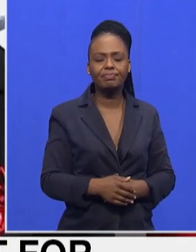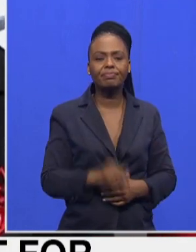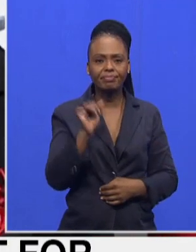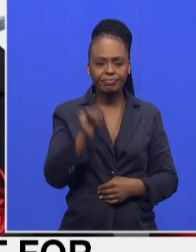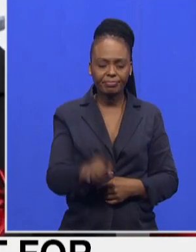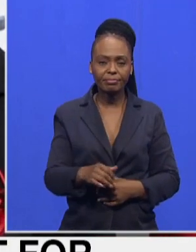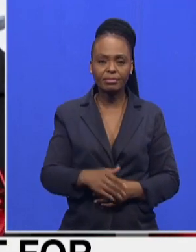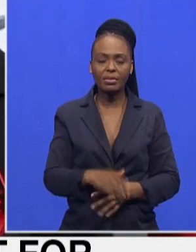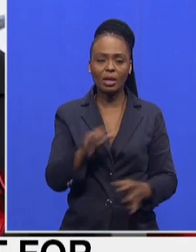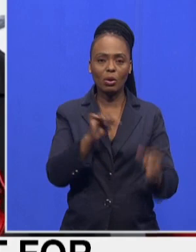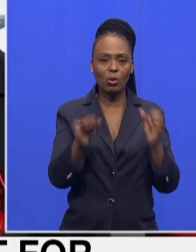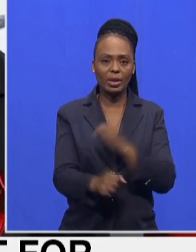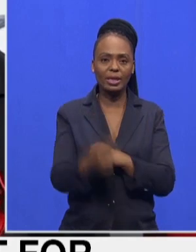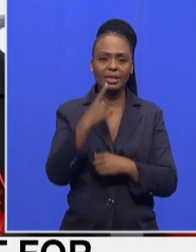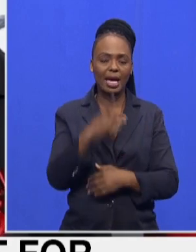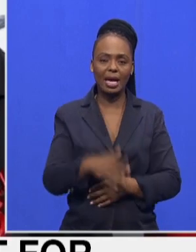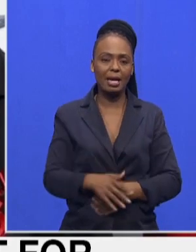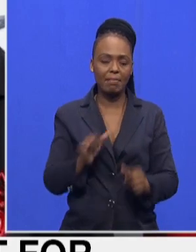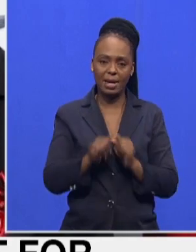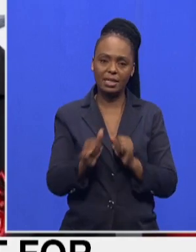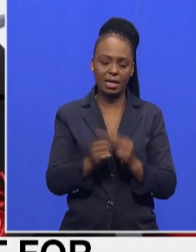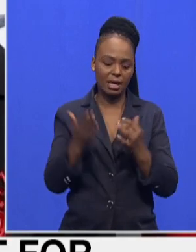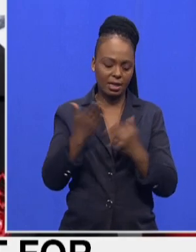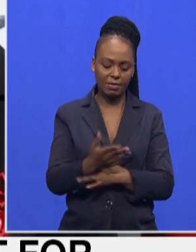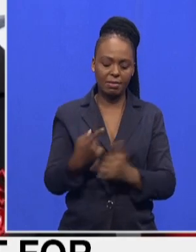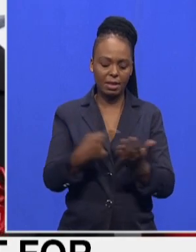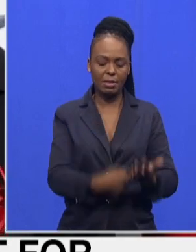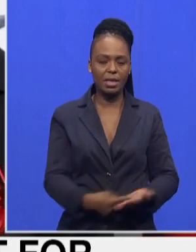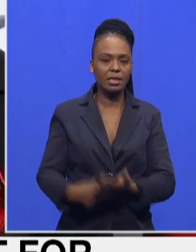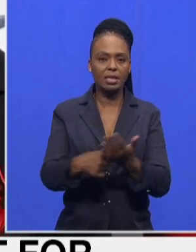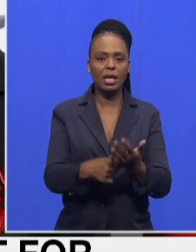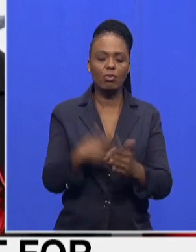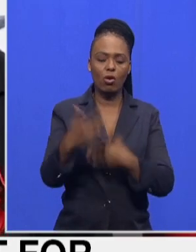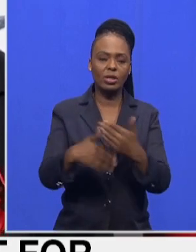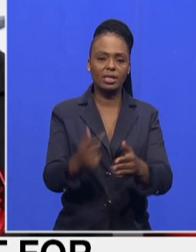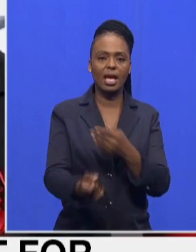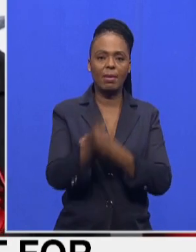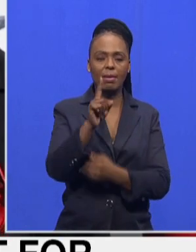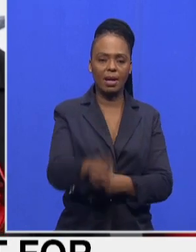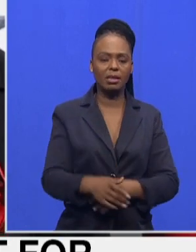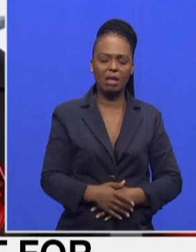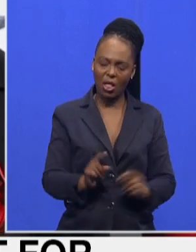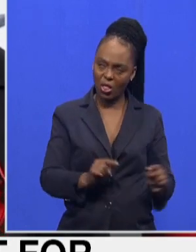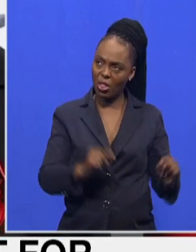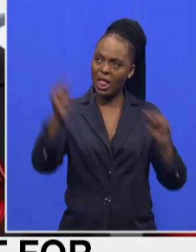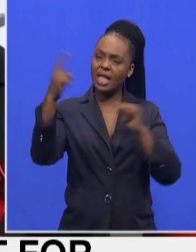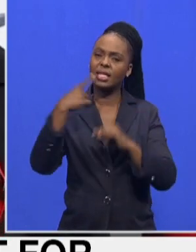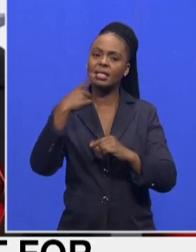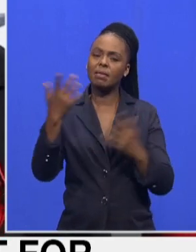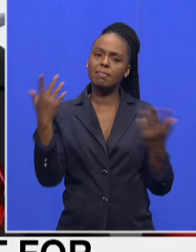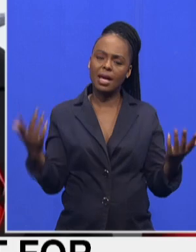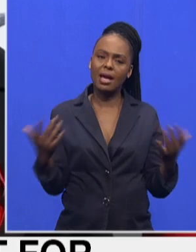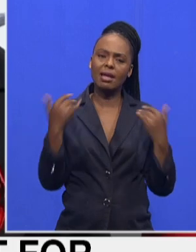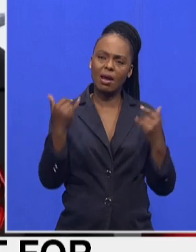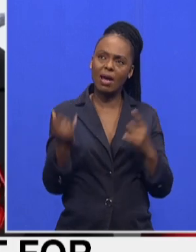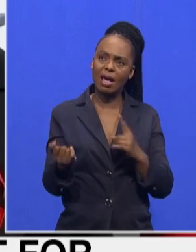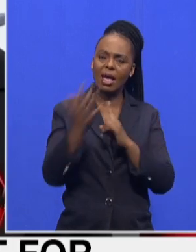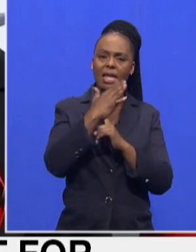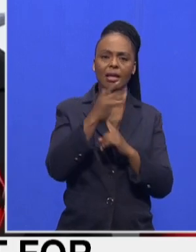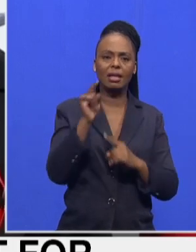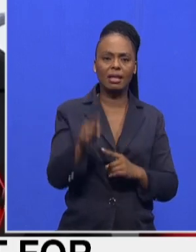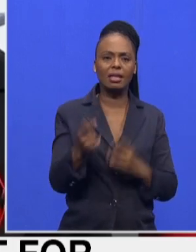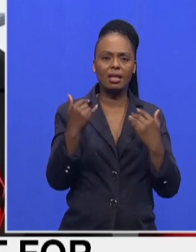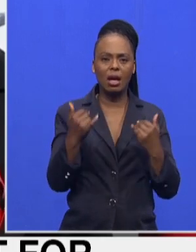and ruled that a mediation process should be taken place, to which we had argued to show that the interdict, so normally in